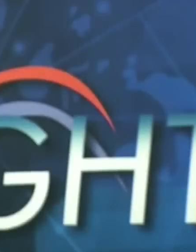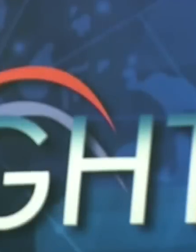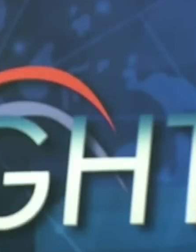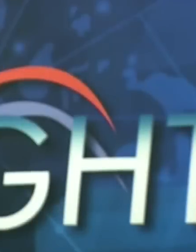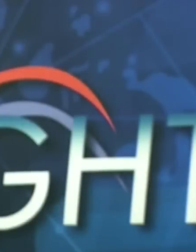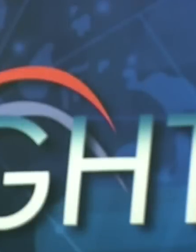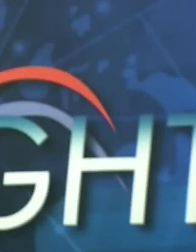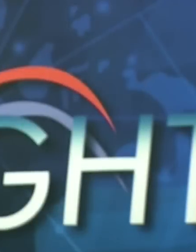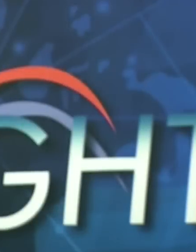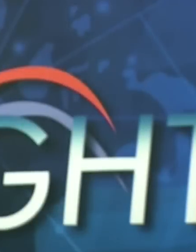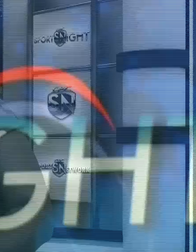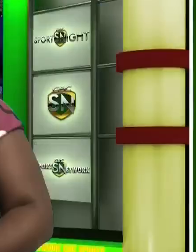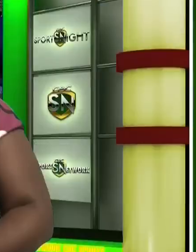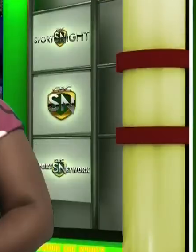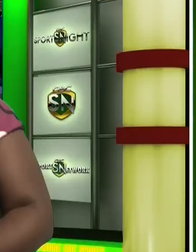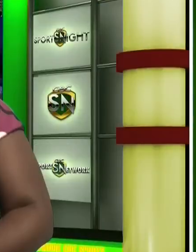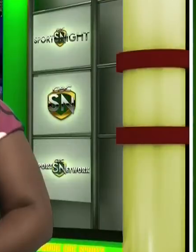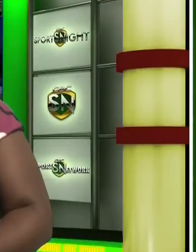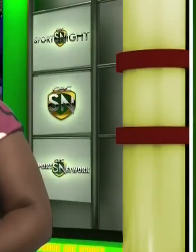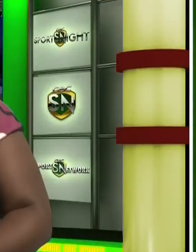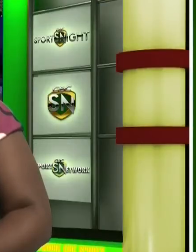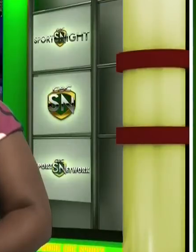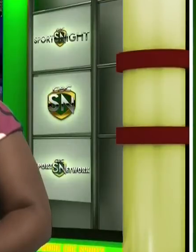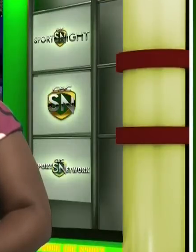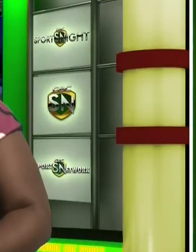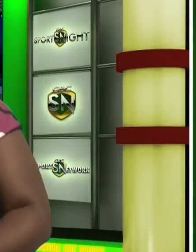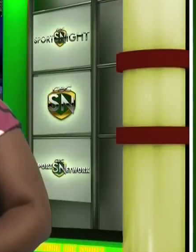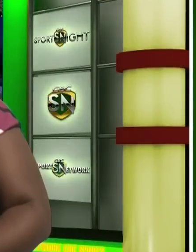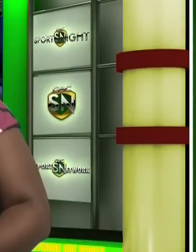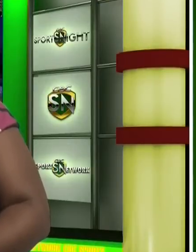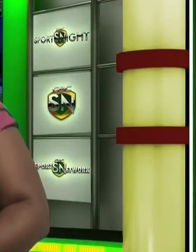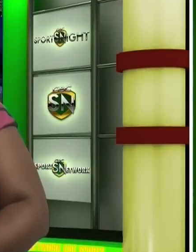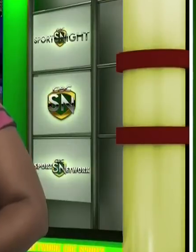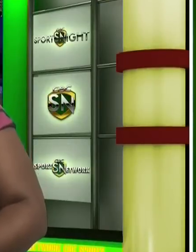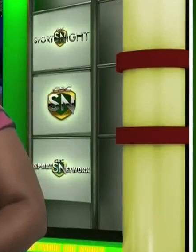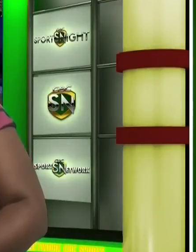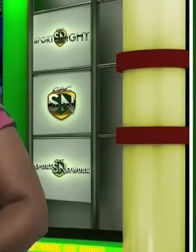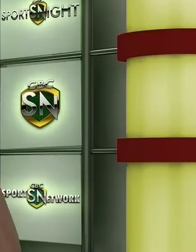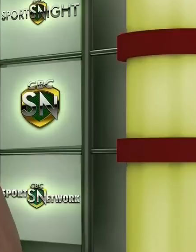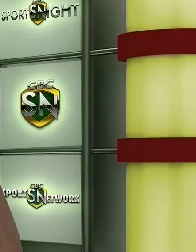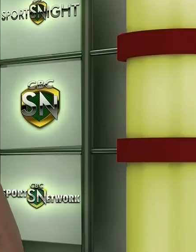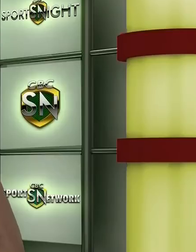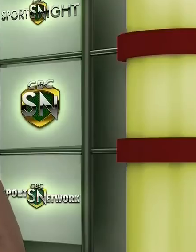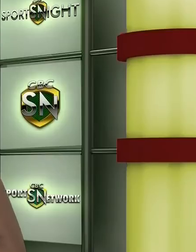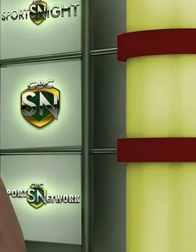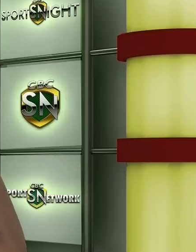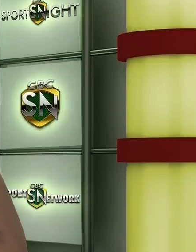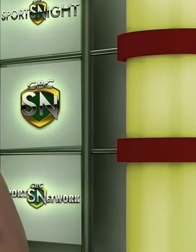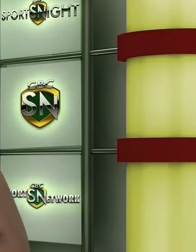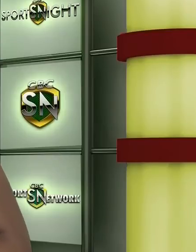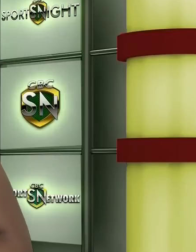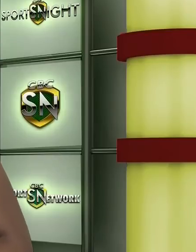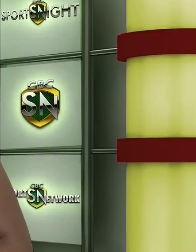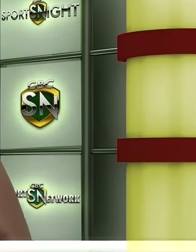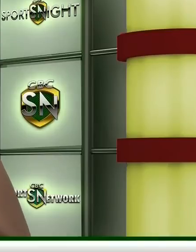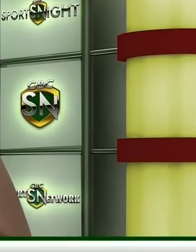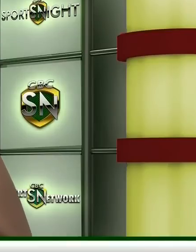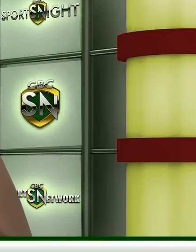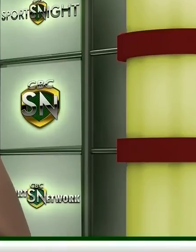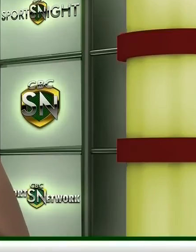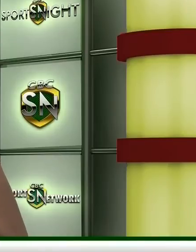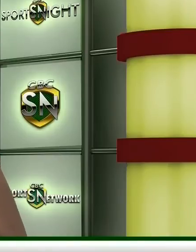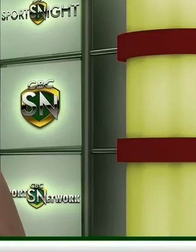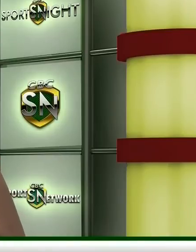Let's get into sports now as we're joined by Anne-Marie Burke. Anne-Marie, good evening. Good evening to you, Pearson. And I start with some good news as Signia